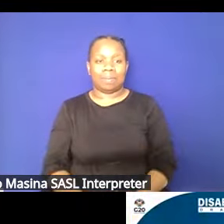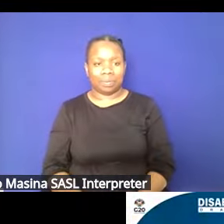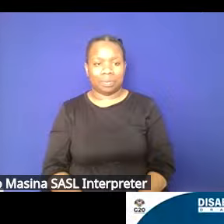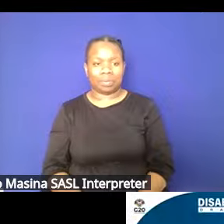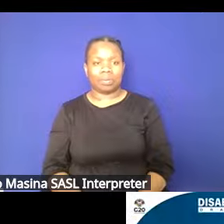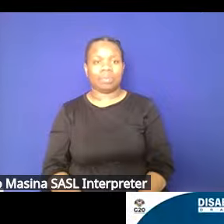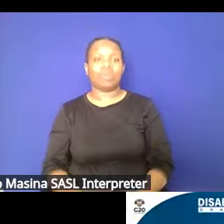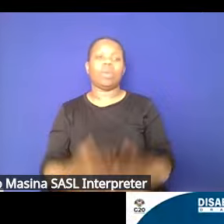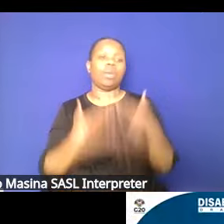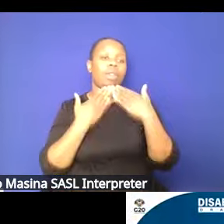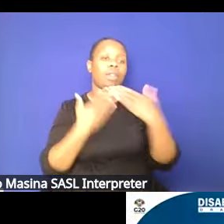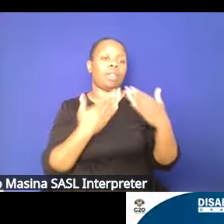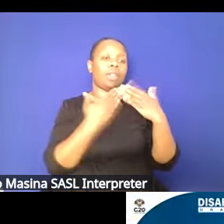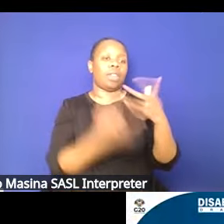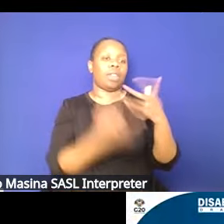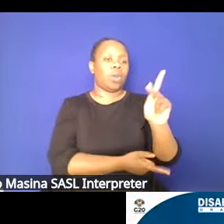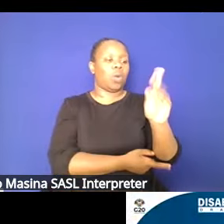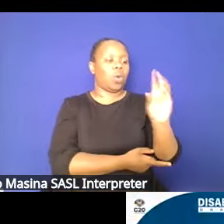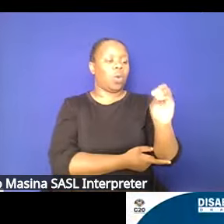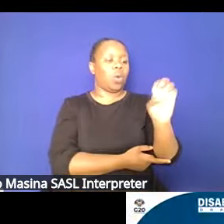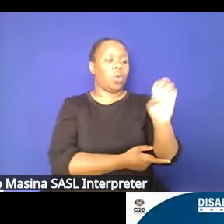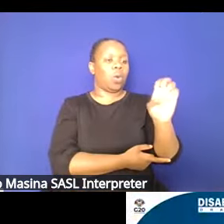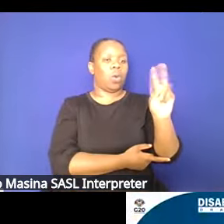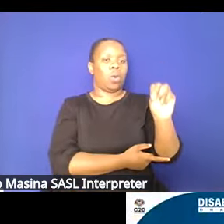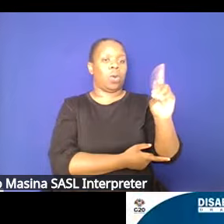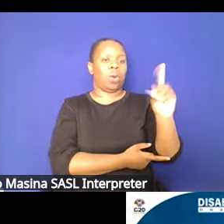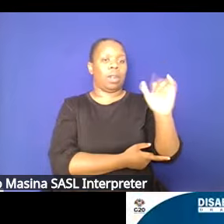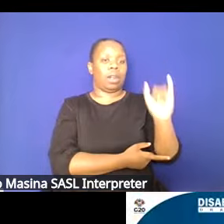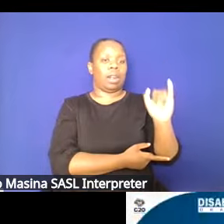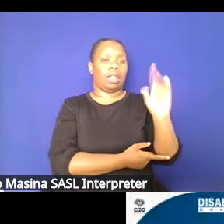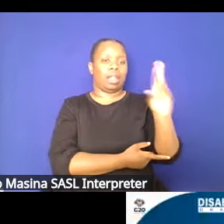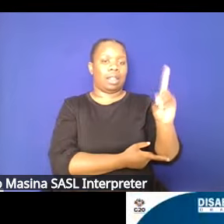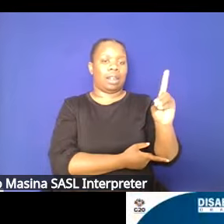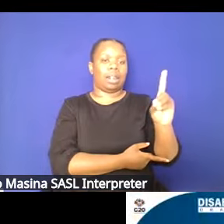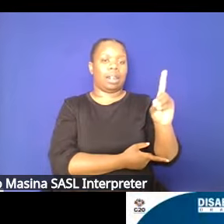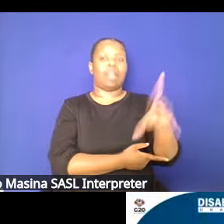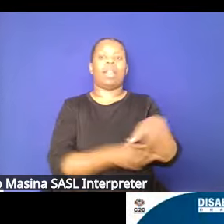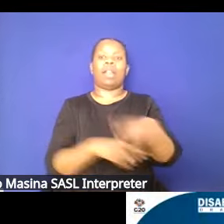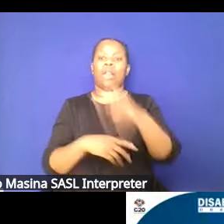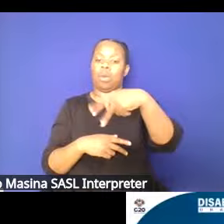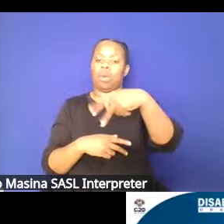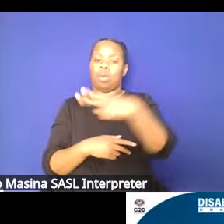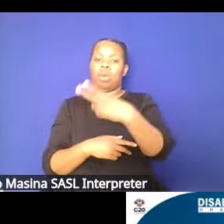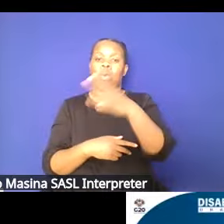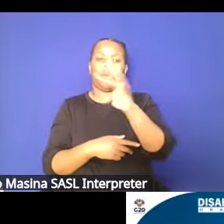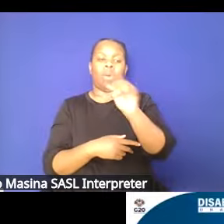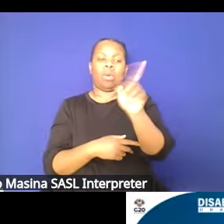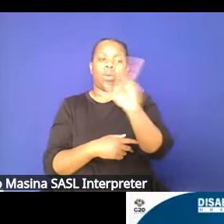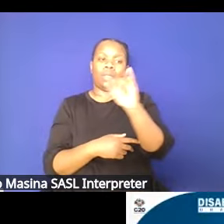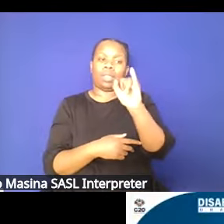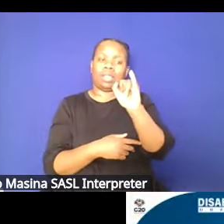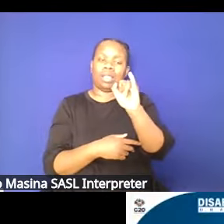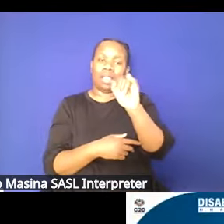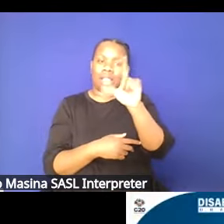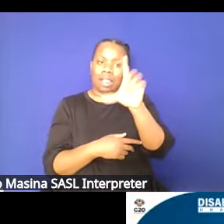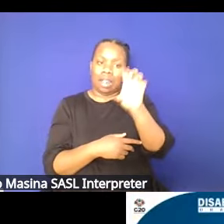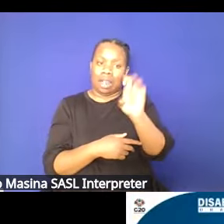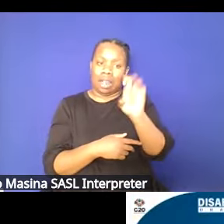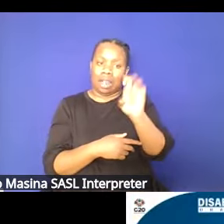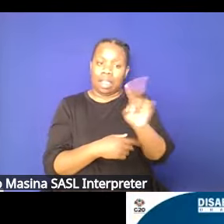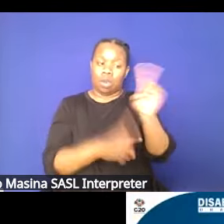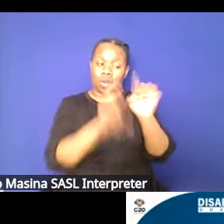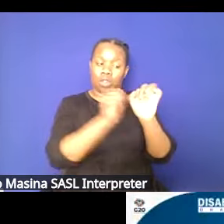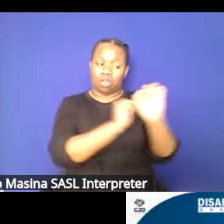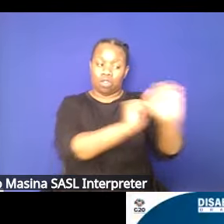Thank you, Kunrad. Umzile, I would like to direct the following question to you.